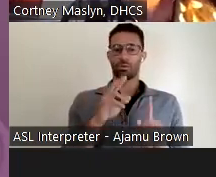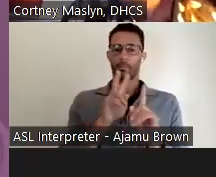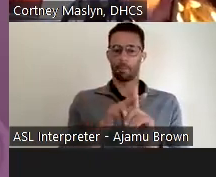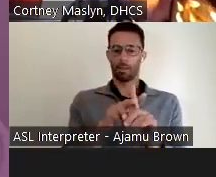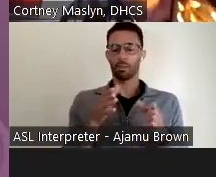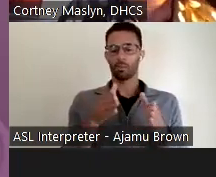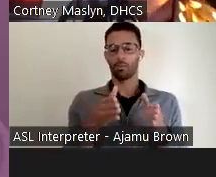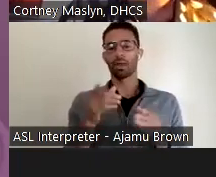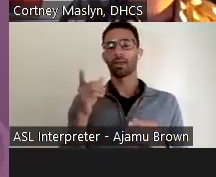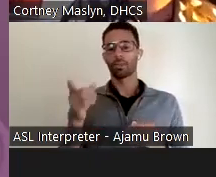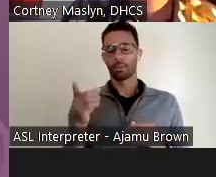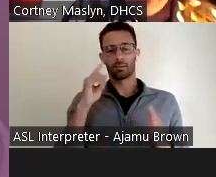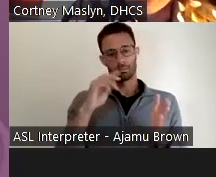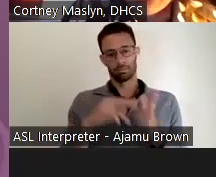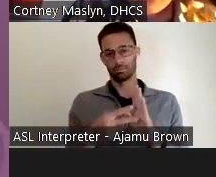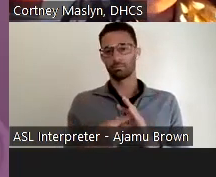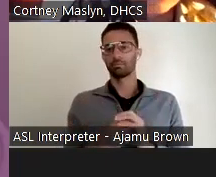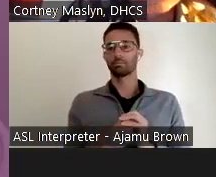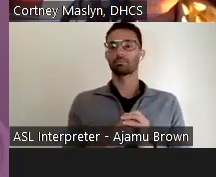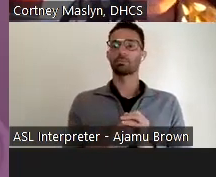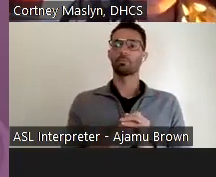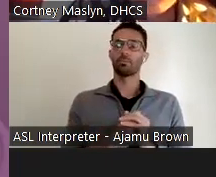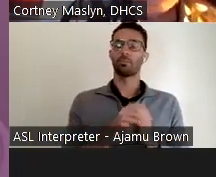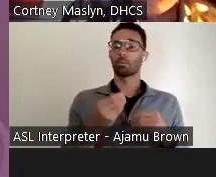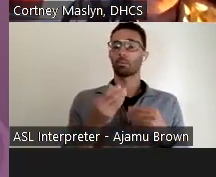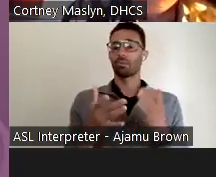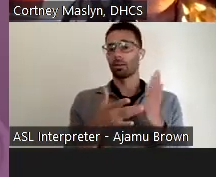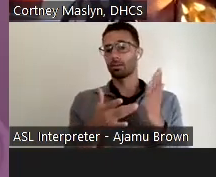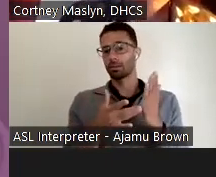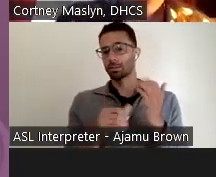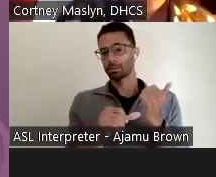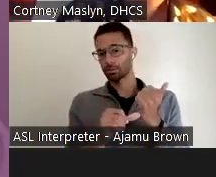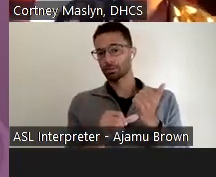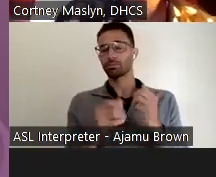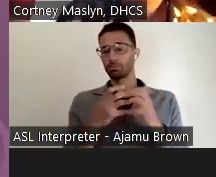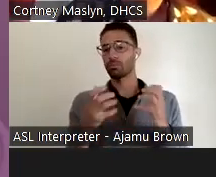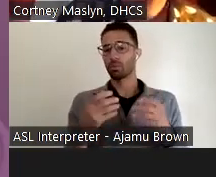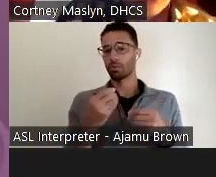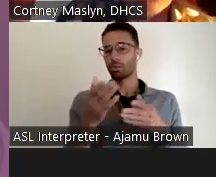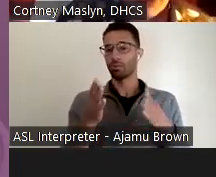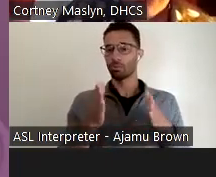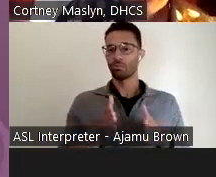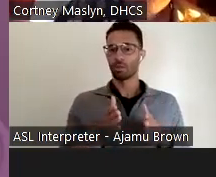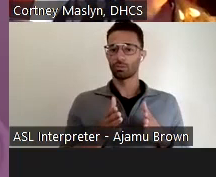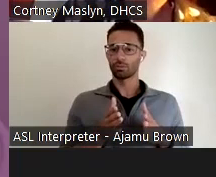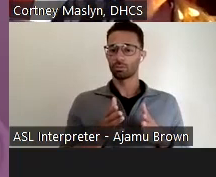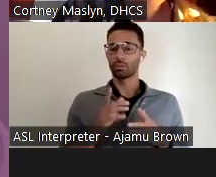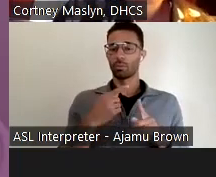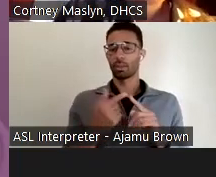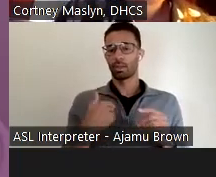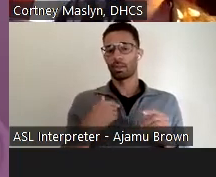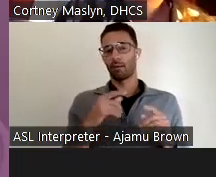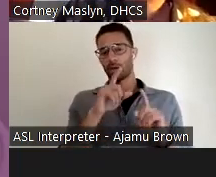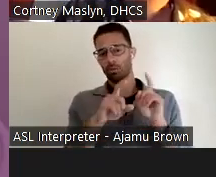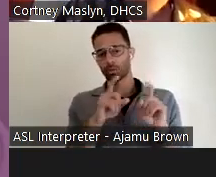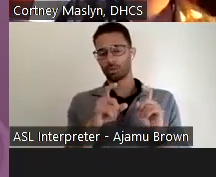intended. We are continuing to provide technical assistance to a lot of the providers when they have questions, concerns, and it also is